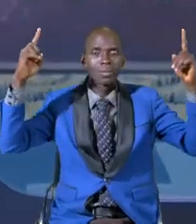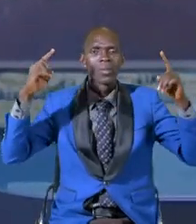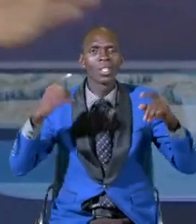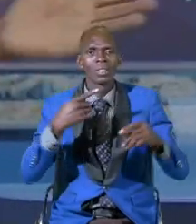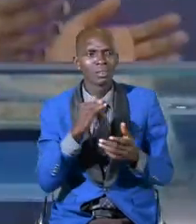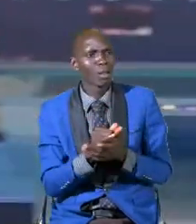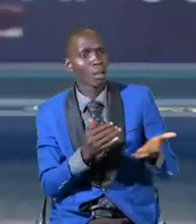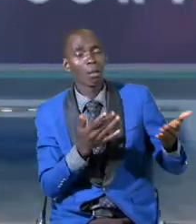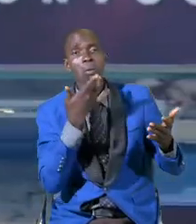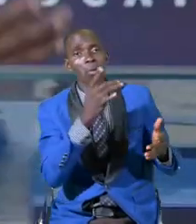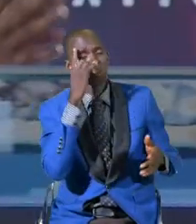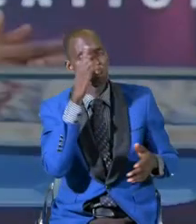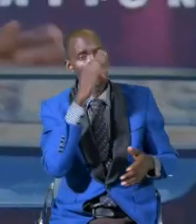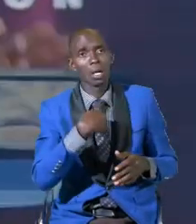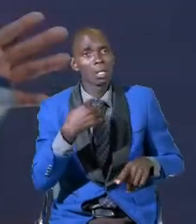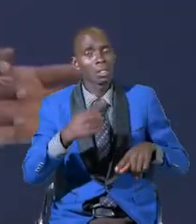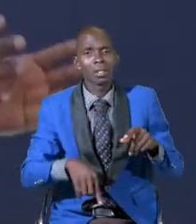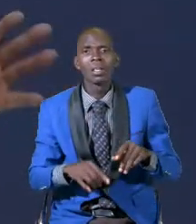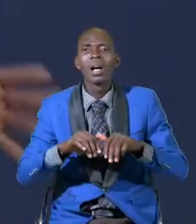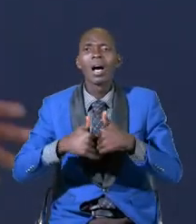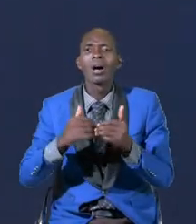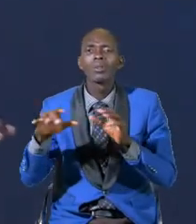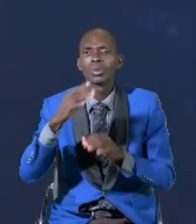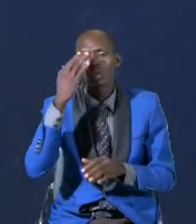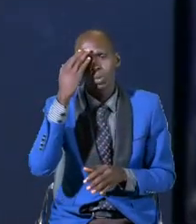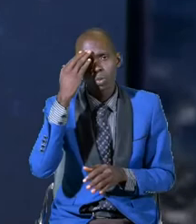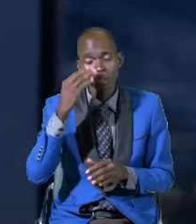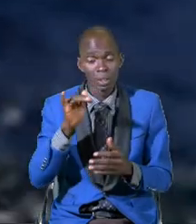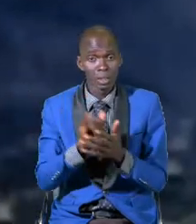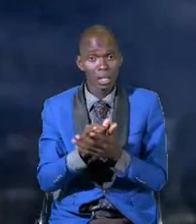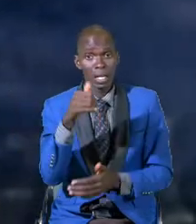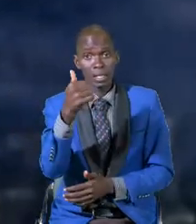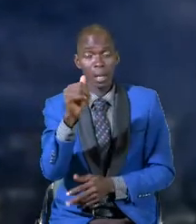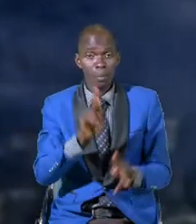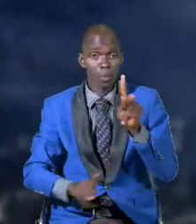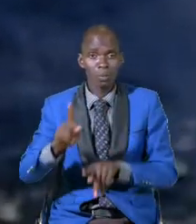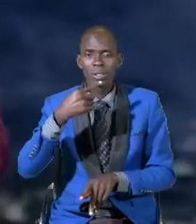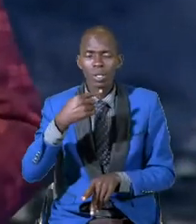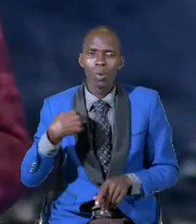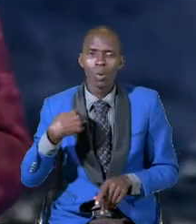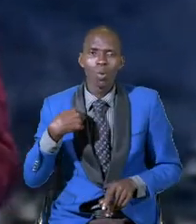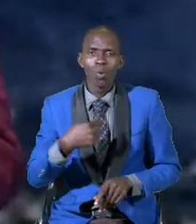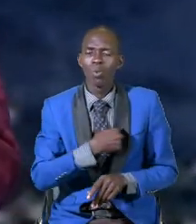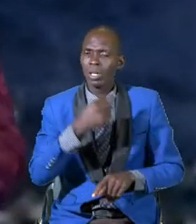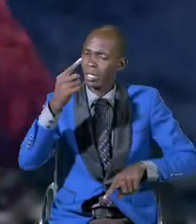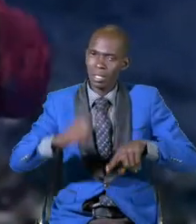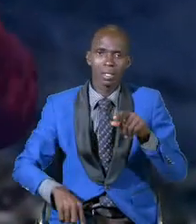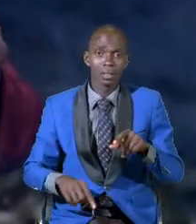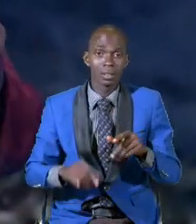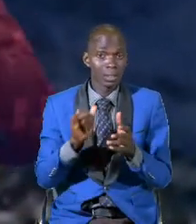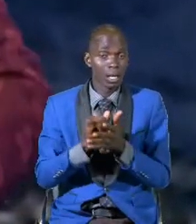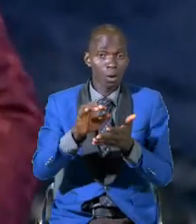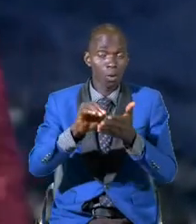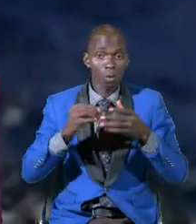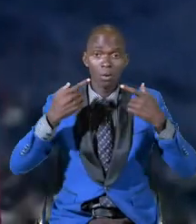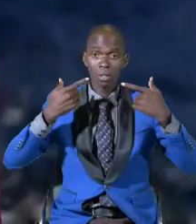know? These people said, we be not able. Their language limited them. Their